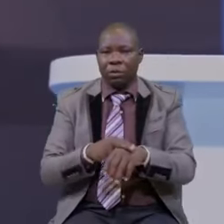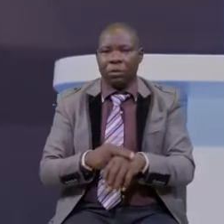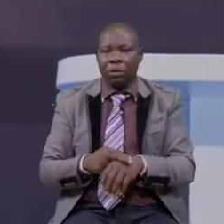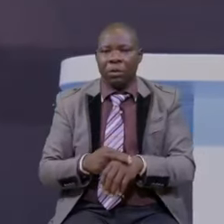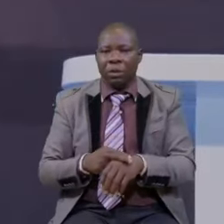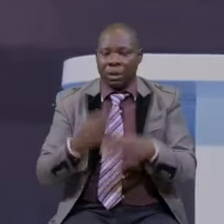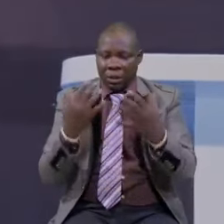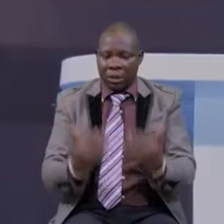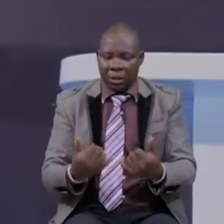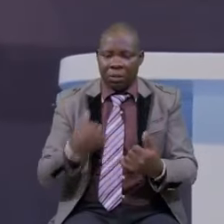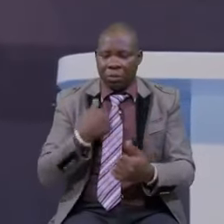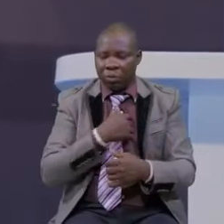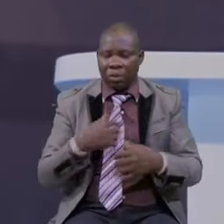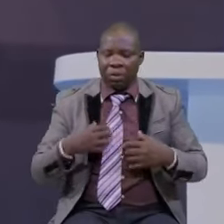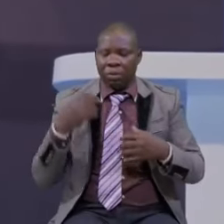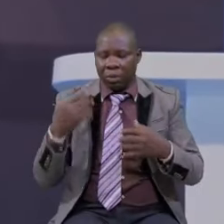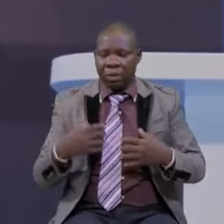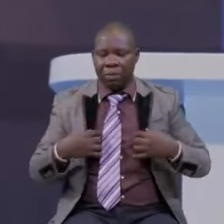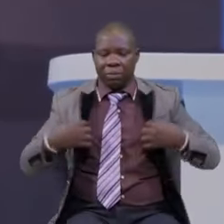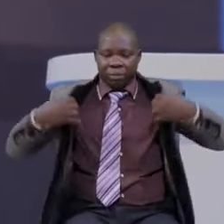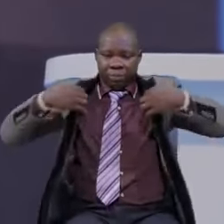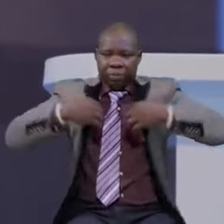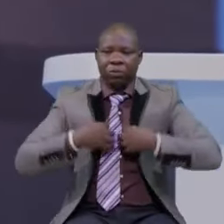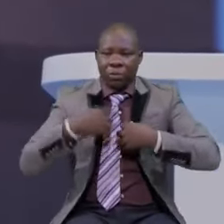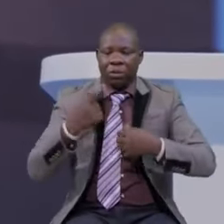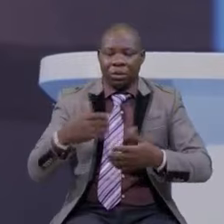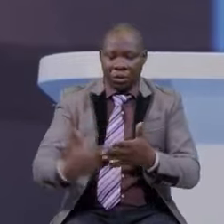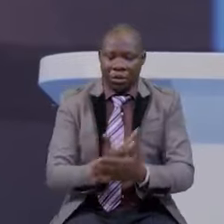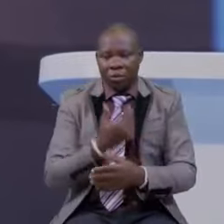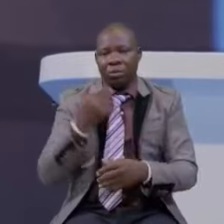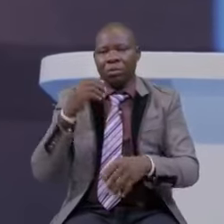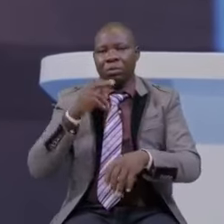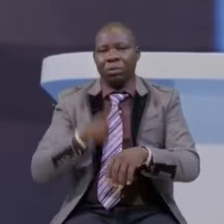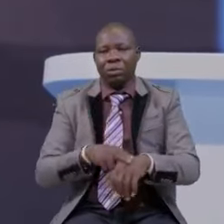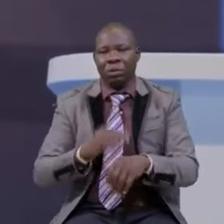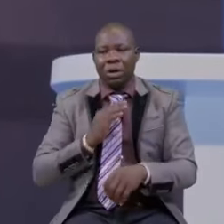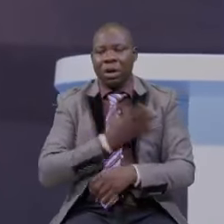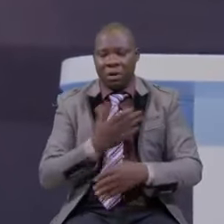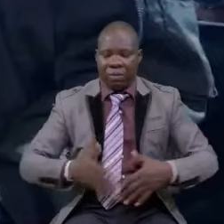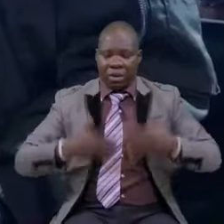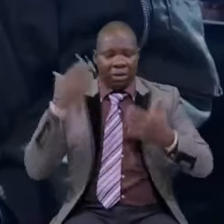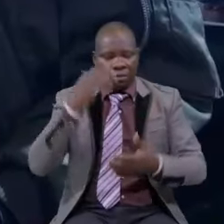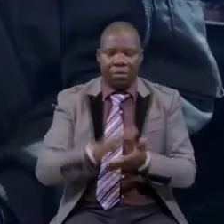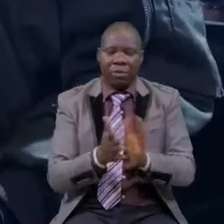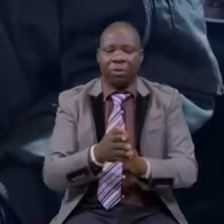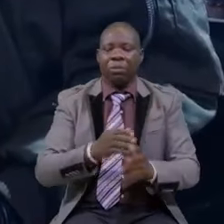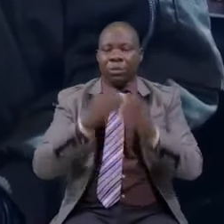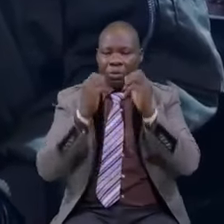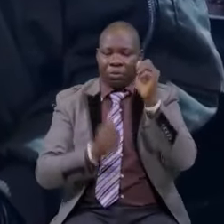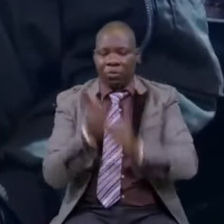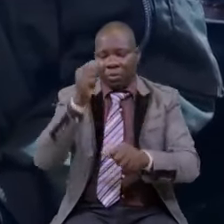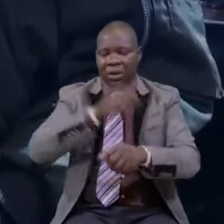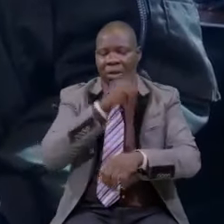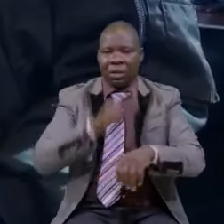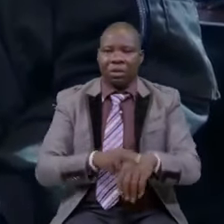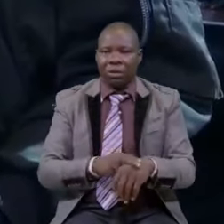on the divine nature. And our lives will be supernatural. Our lives